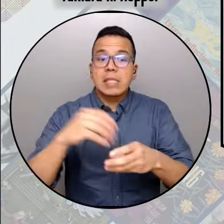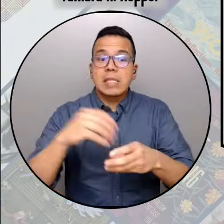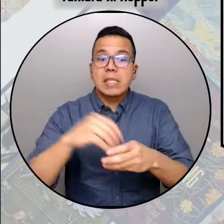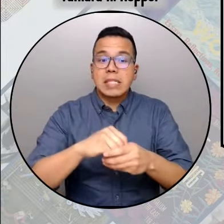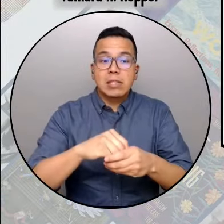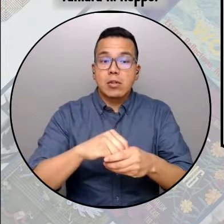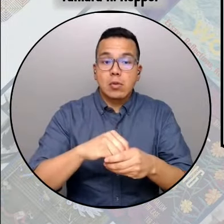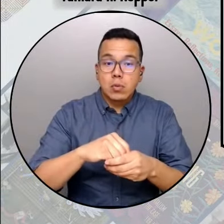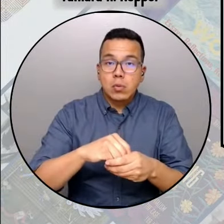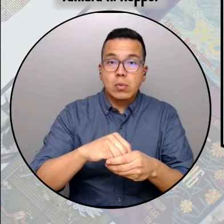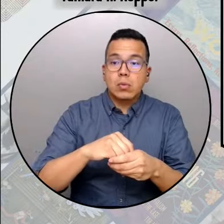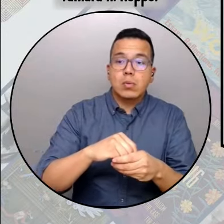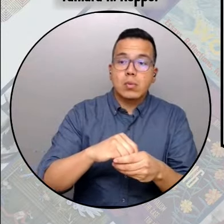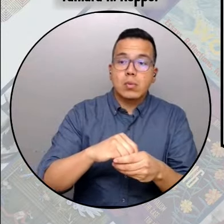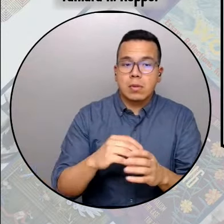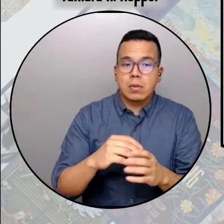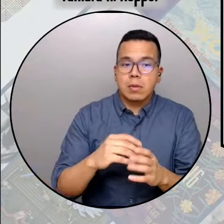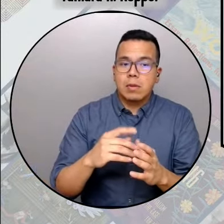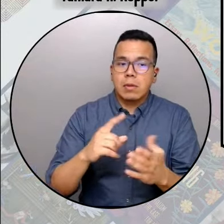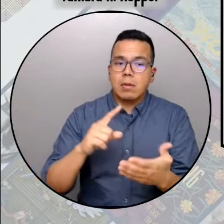of being forced removal here.